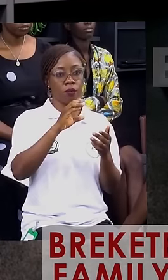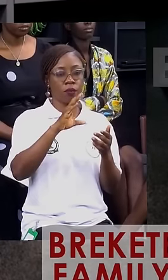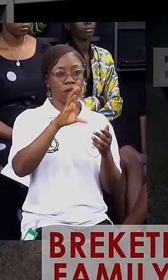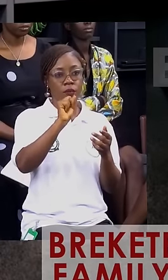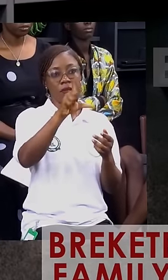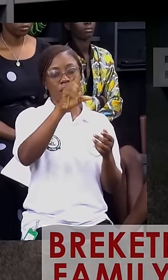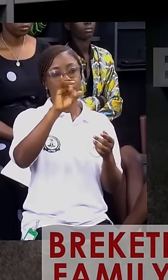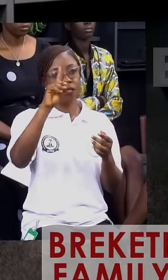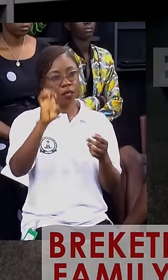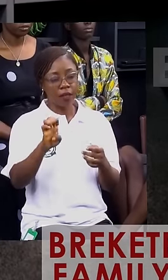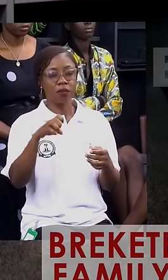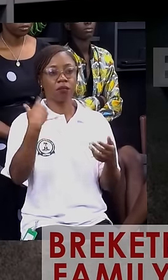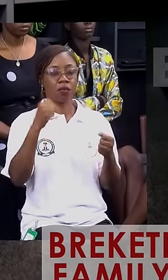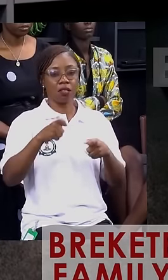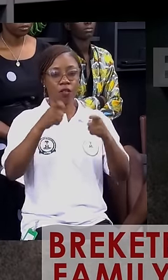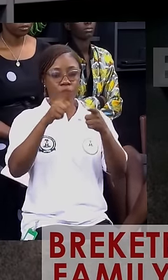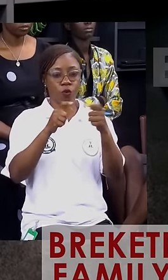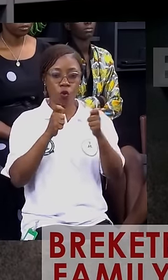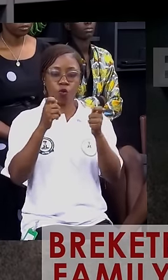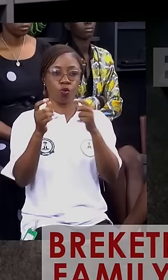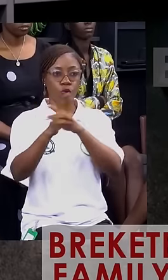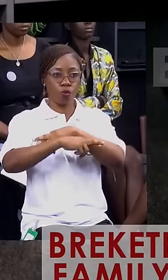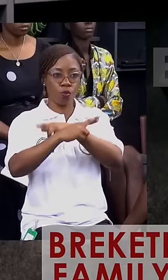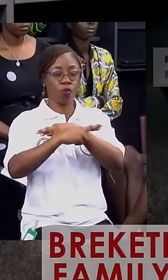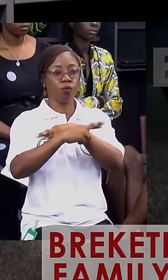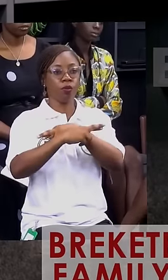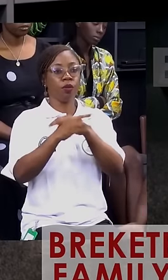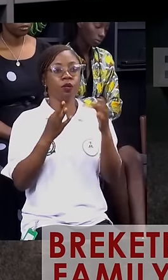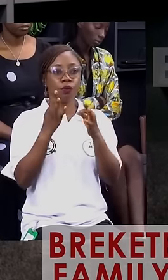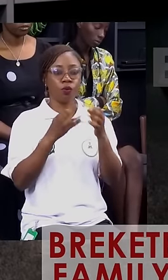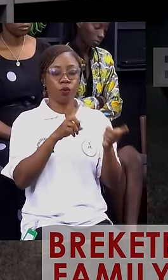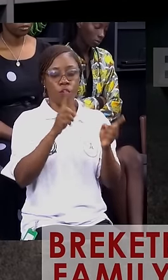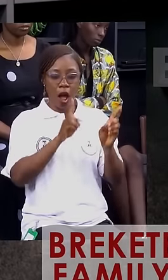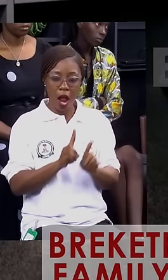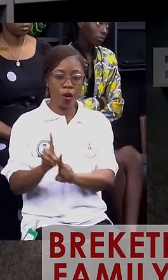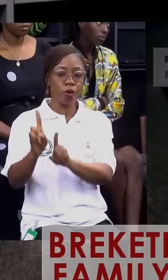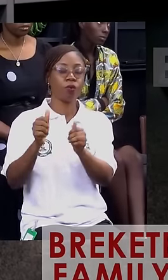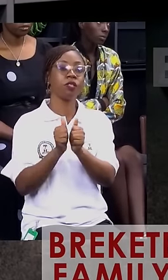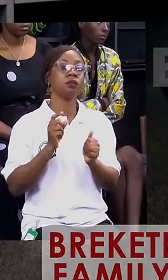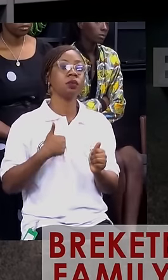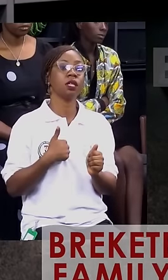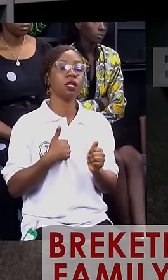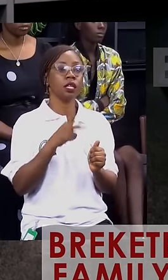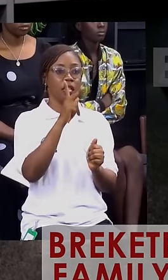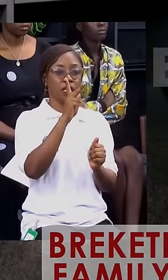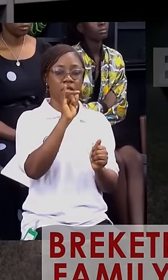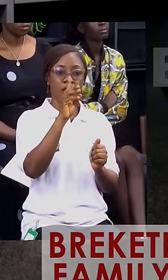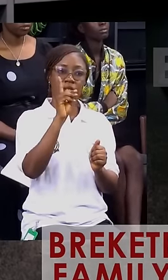PowerPoint presentation, if it will just go along with me. So the kidneys are